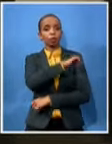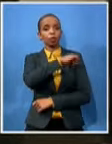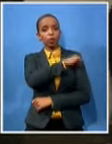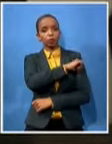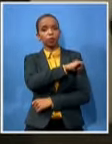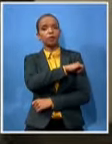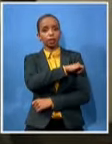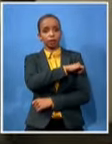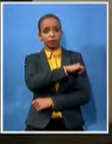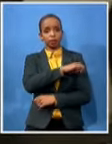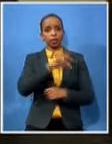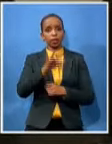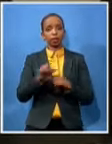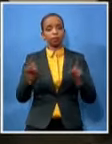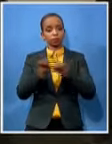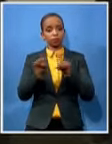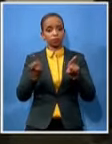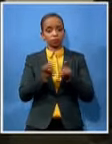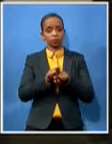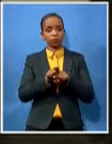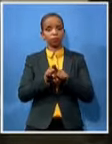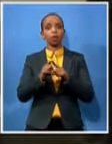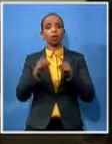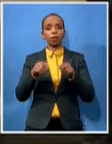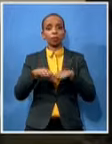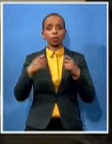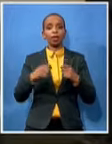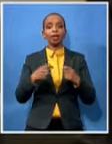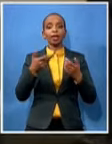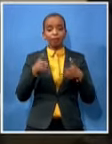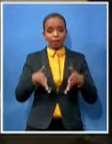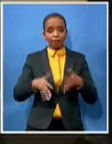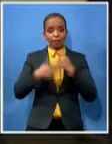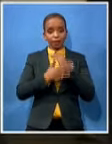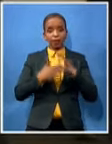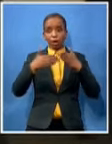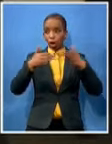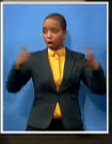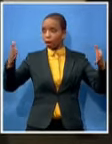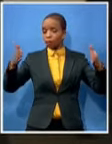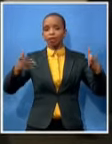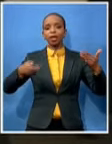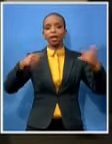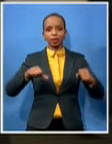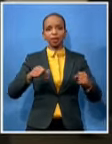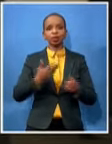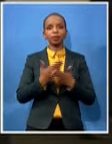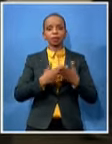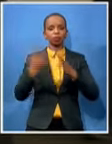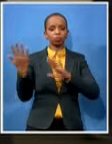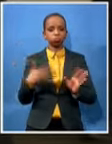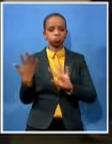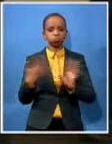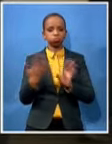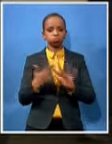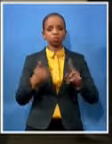up this side, then you can actually allow people to flow quicker, and so that's what we want to try and make sure happens. So